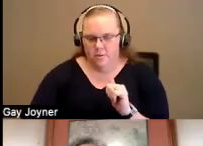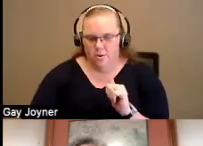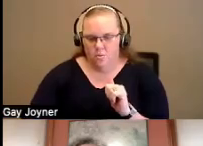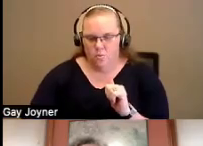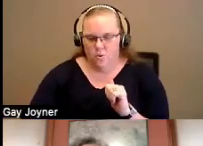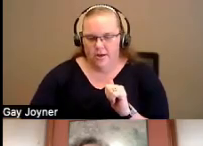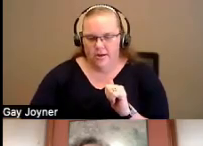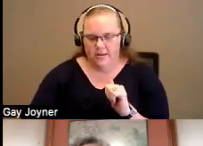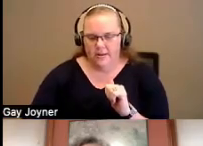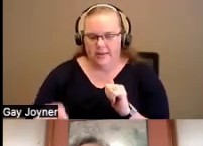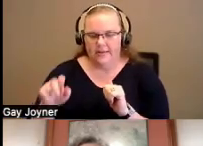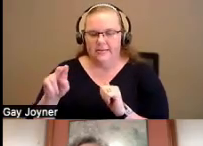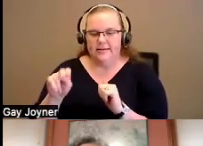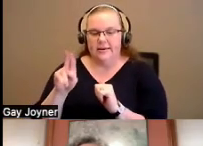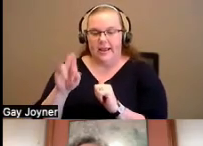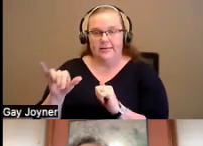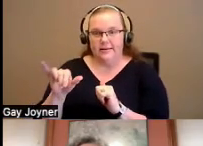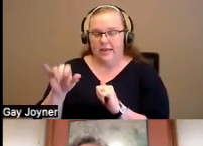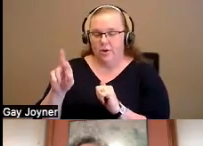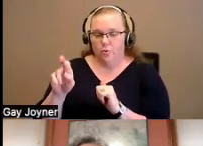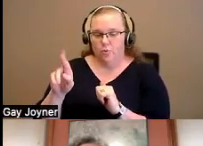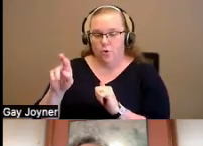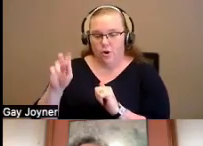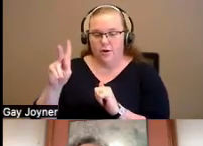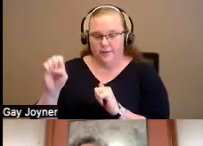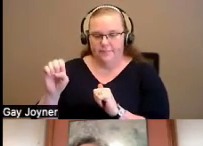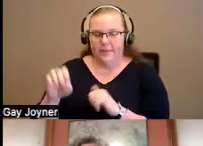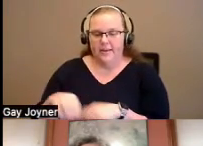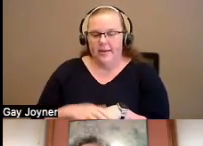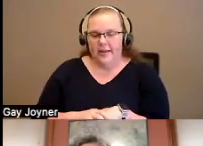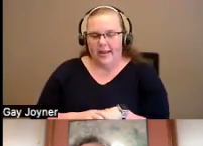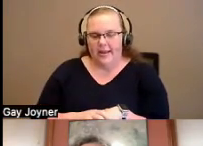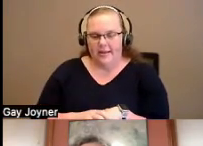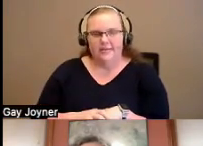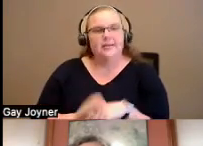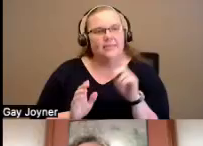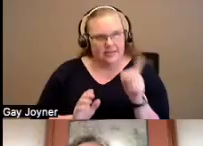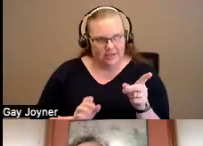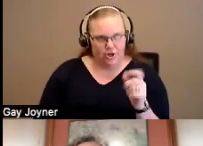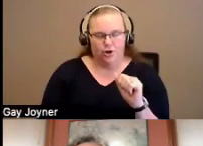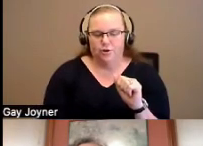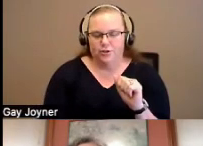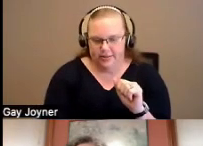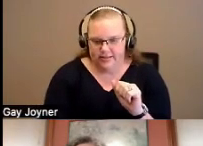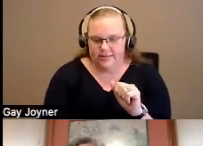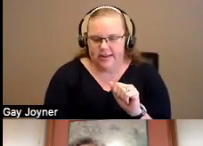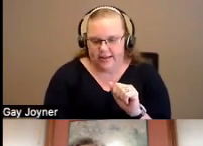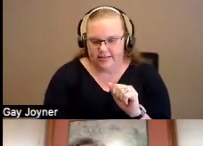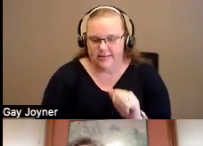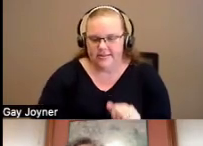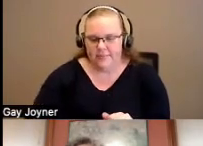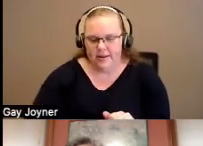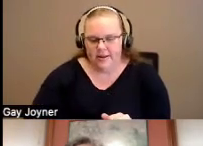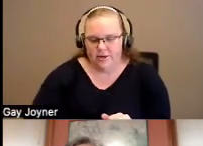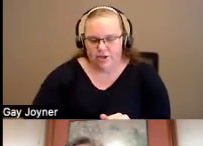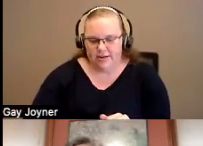Um, one is Nancy Rourke, Is this hers or is and this the other this is person? hers. Oh, This is cool.